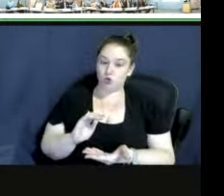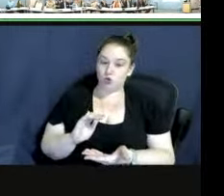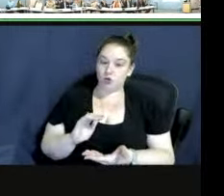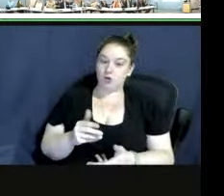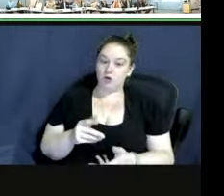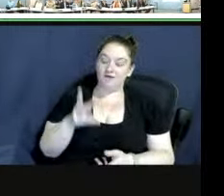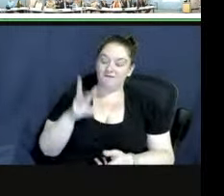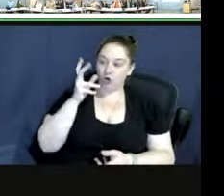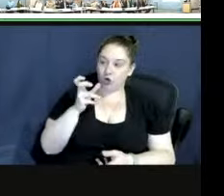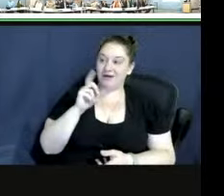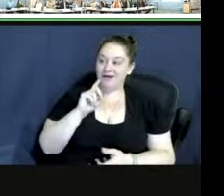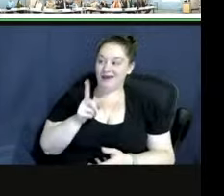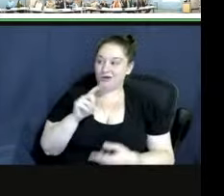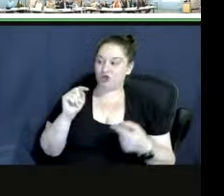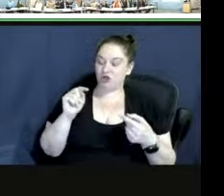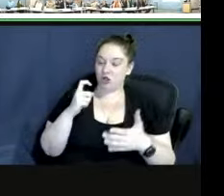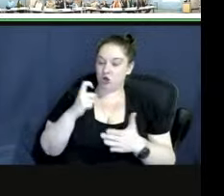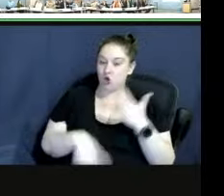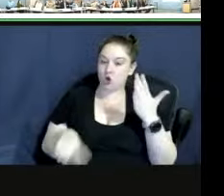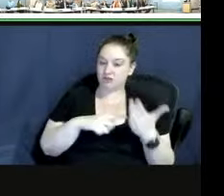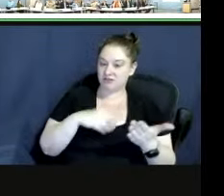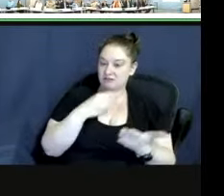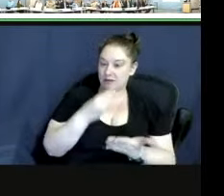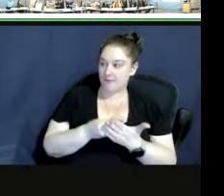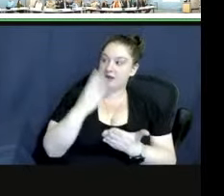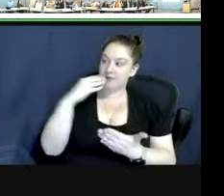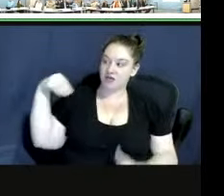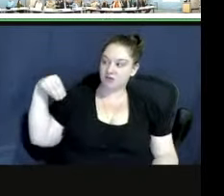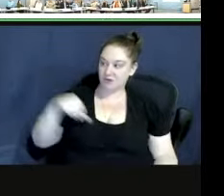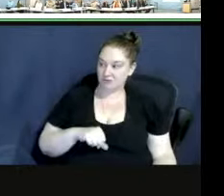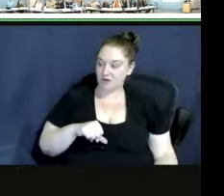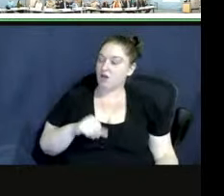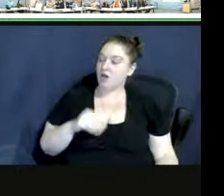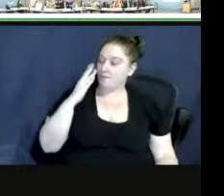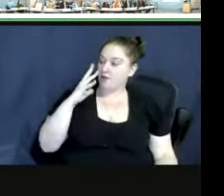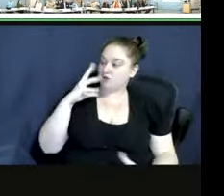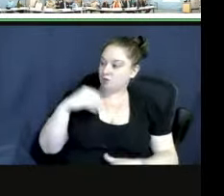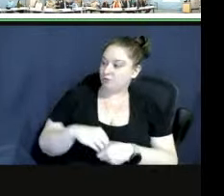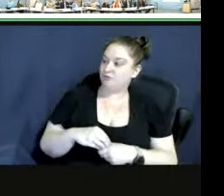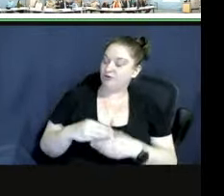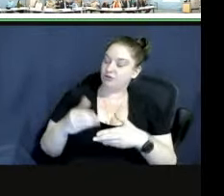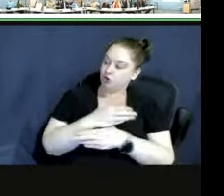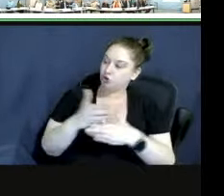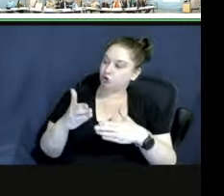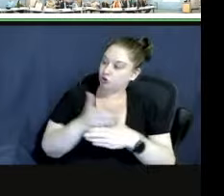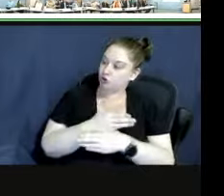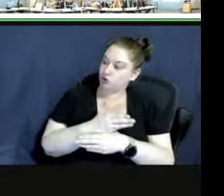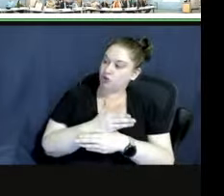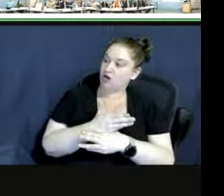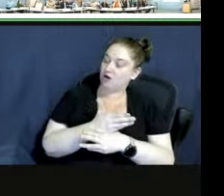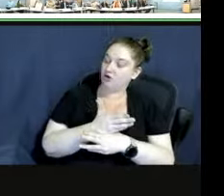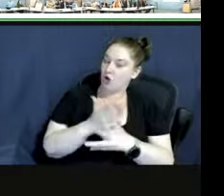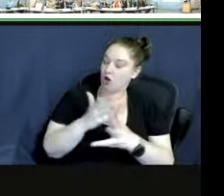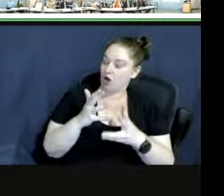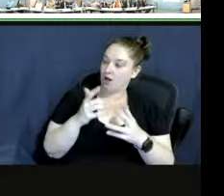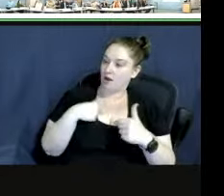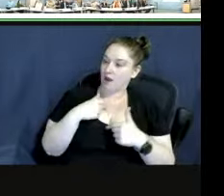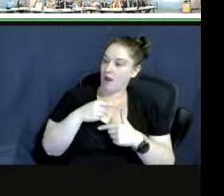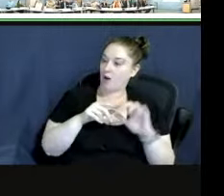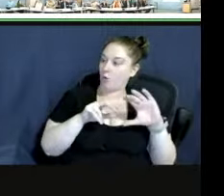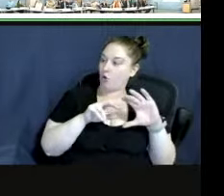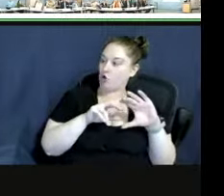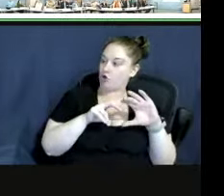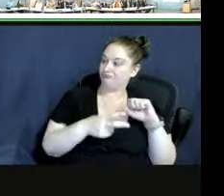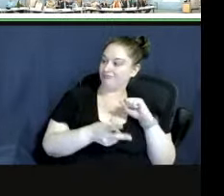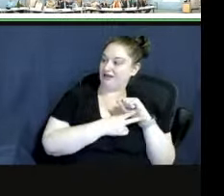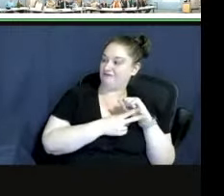actually costs us money, because it's a way that we get revenue by participating and sharing our library inventory with other communities. So